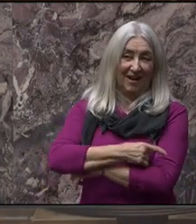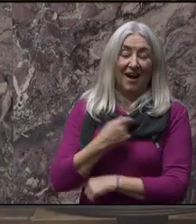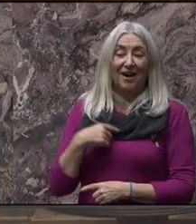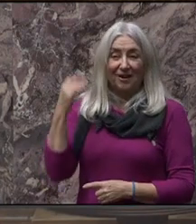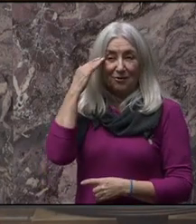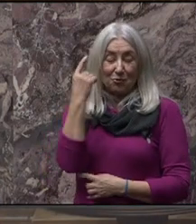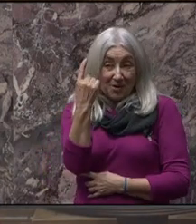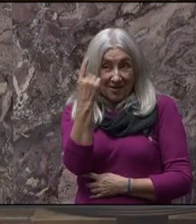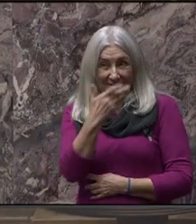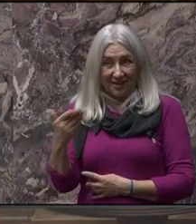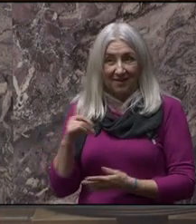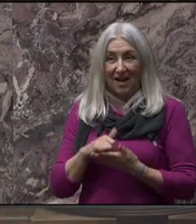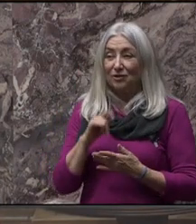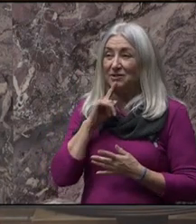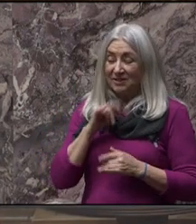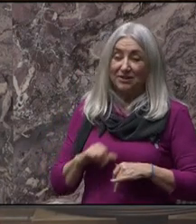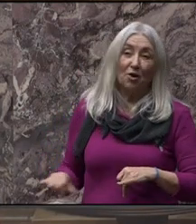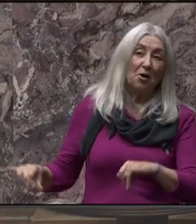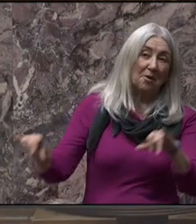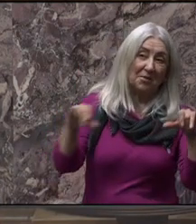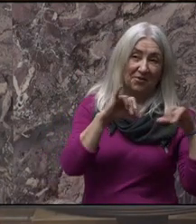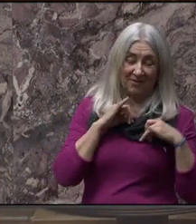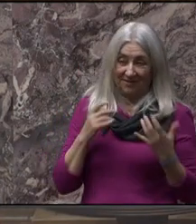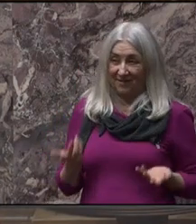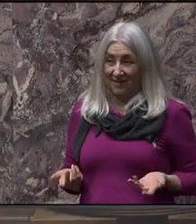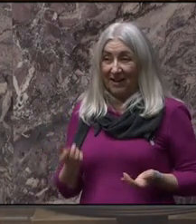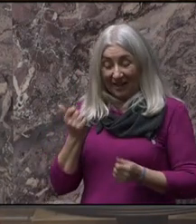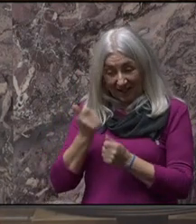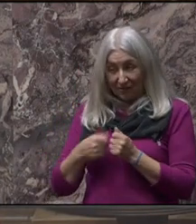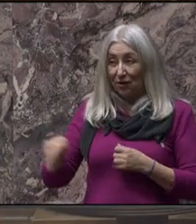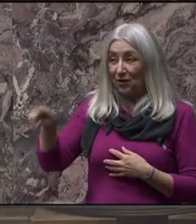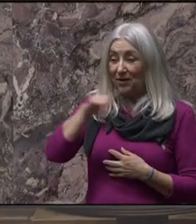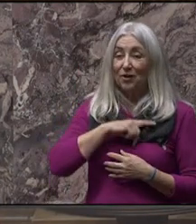common with every one of you. Every one of you here